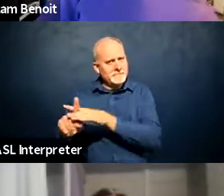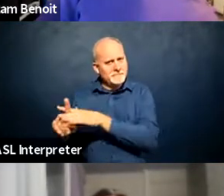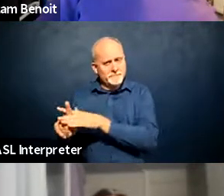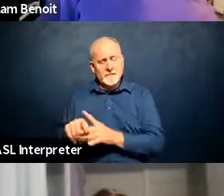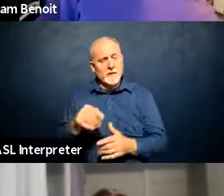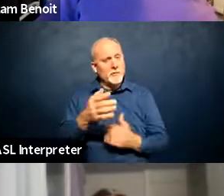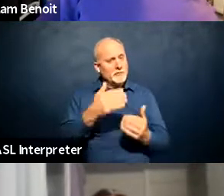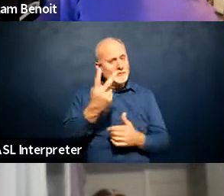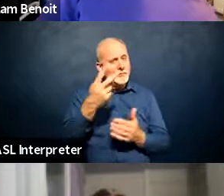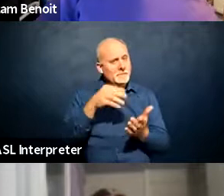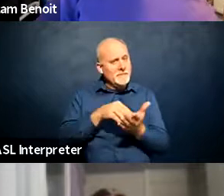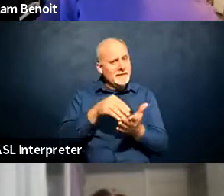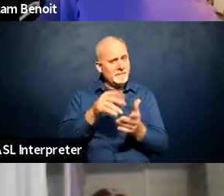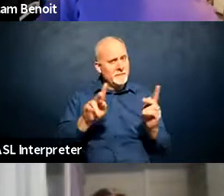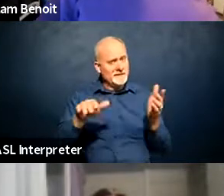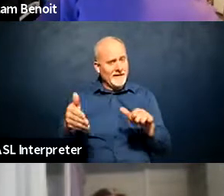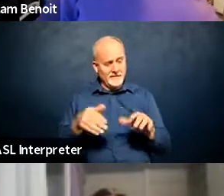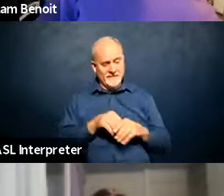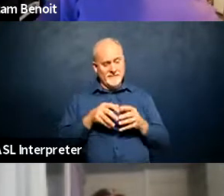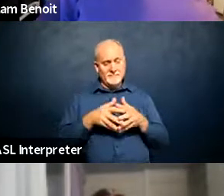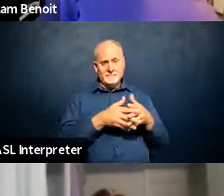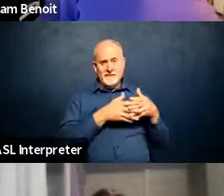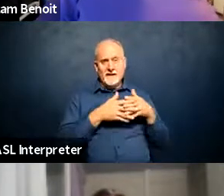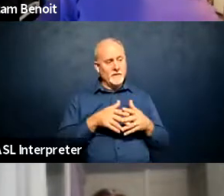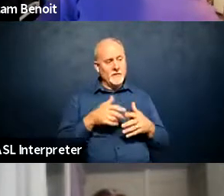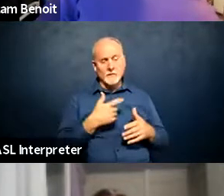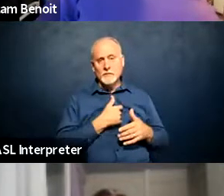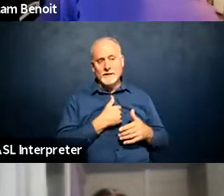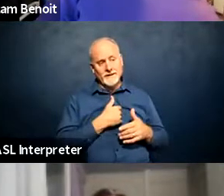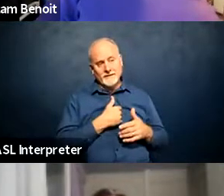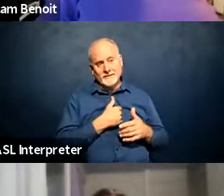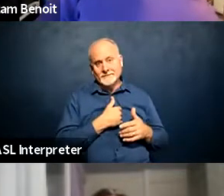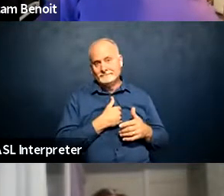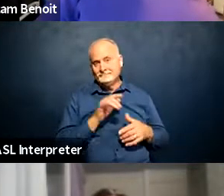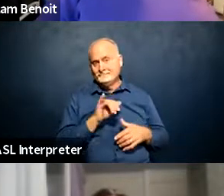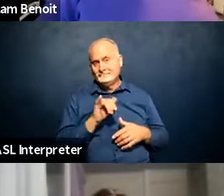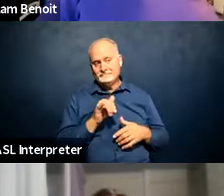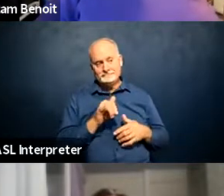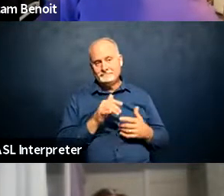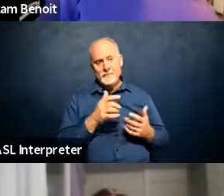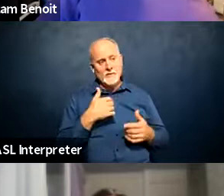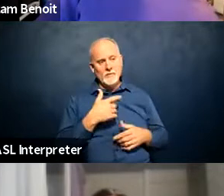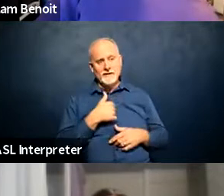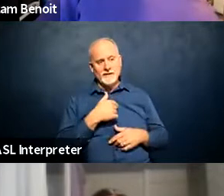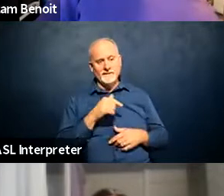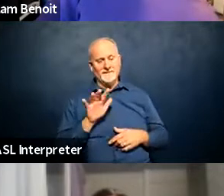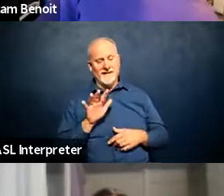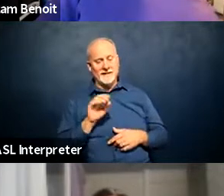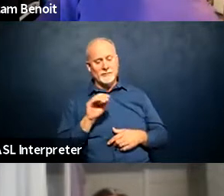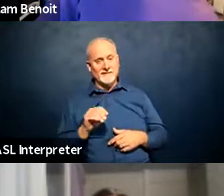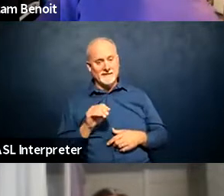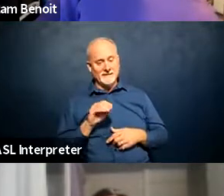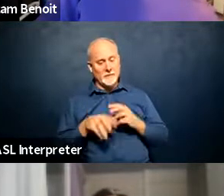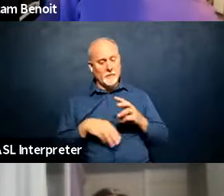deaths. And America does more than its fair share to contribute to that. America's only 5% of the world's